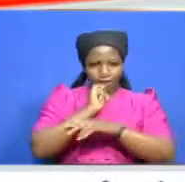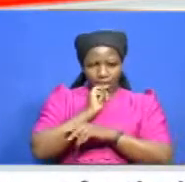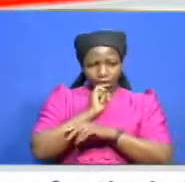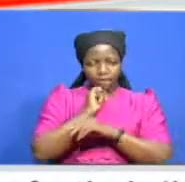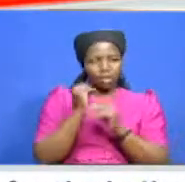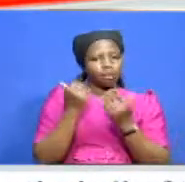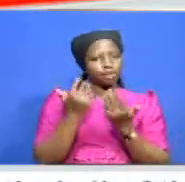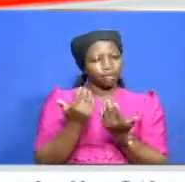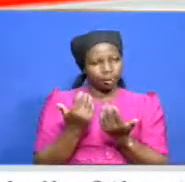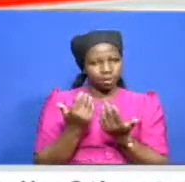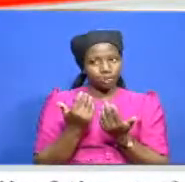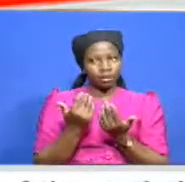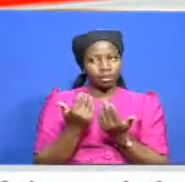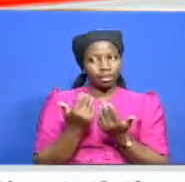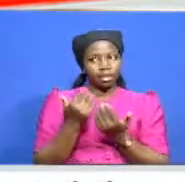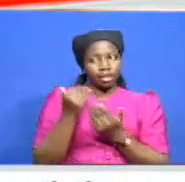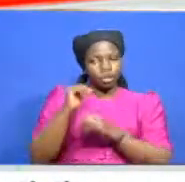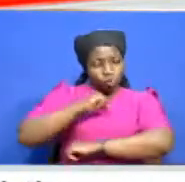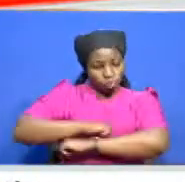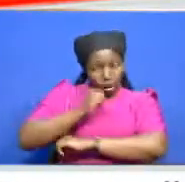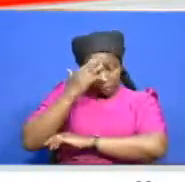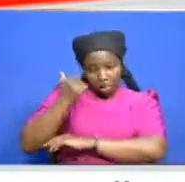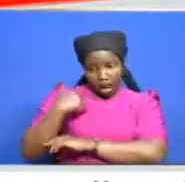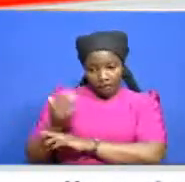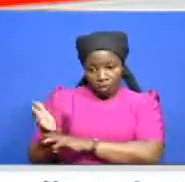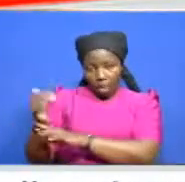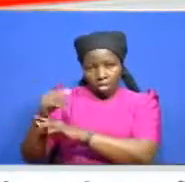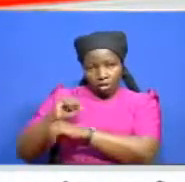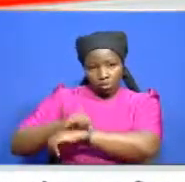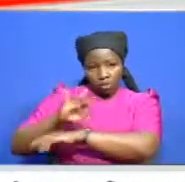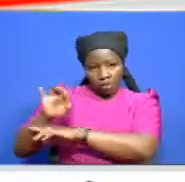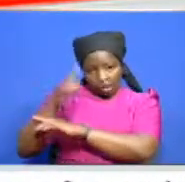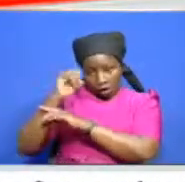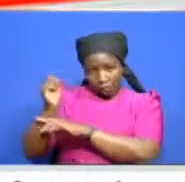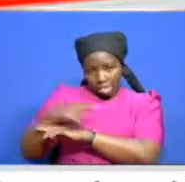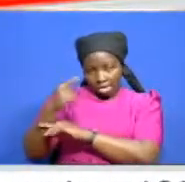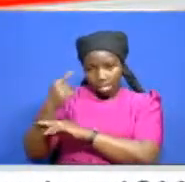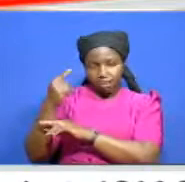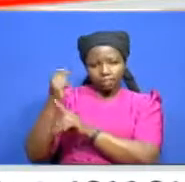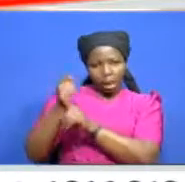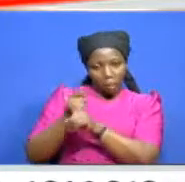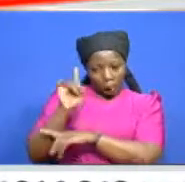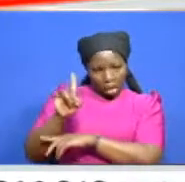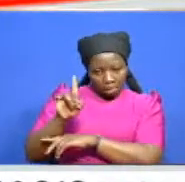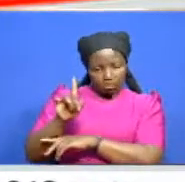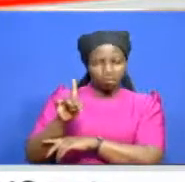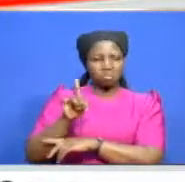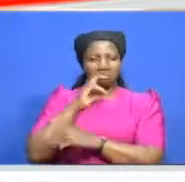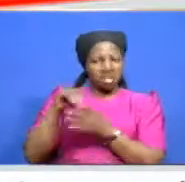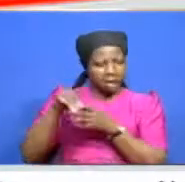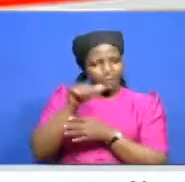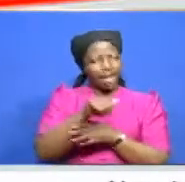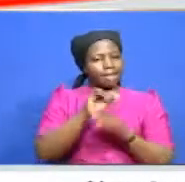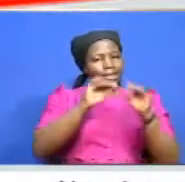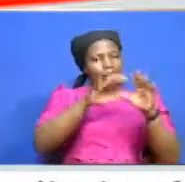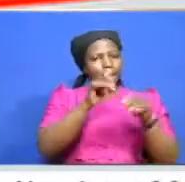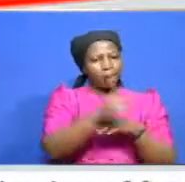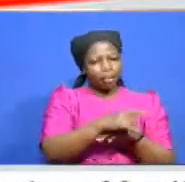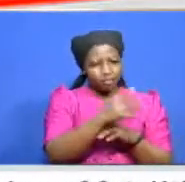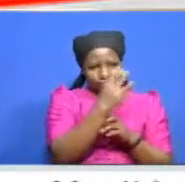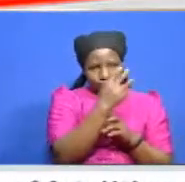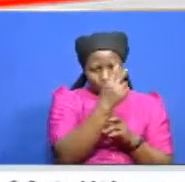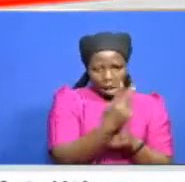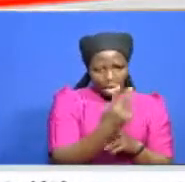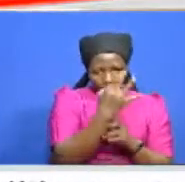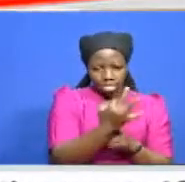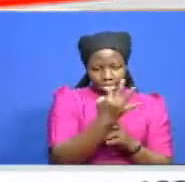they had collected fees for first term, they were able to pay their teachers in the month of March, in the month of April. But then after that, there